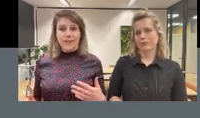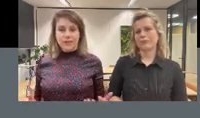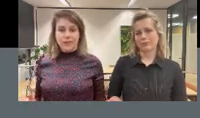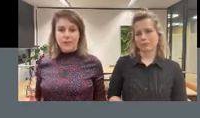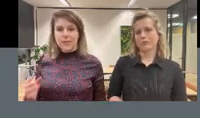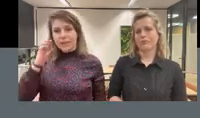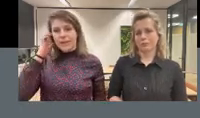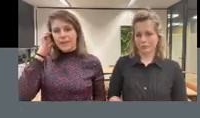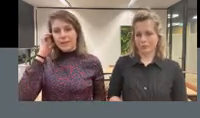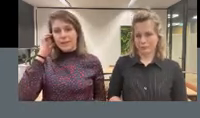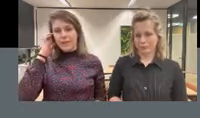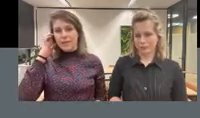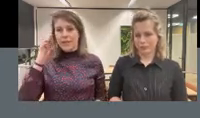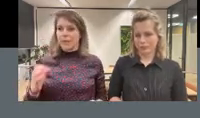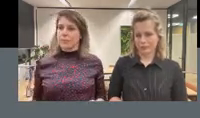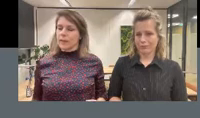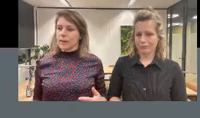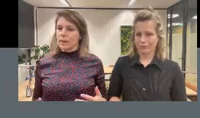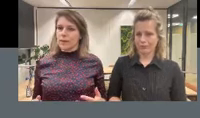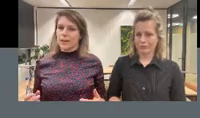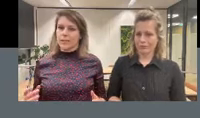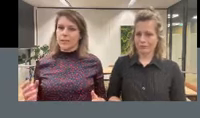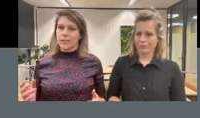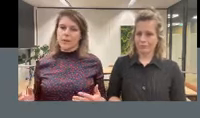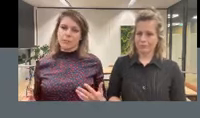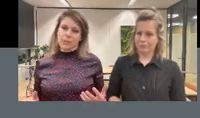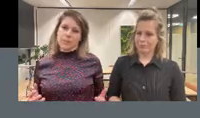difficult history, and all the